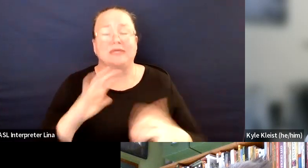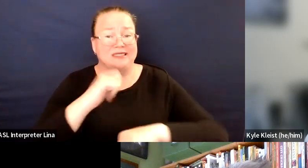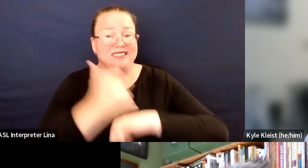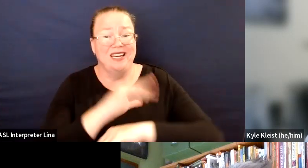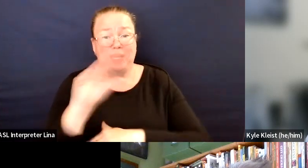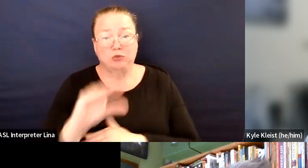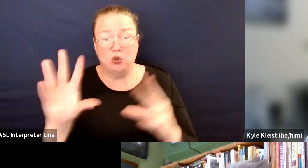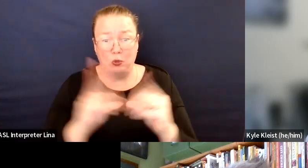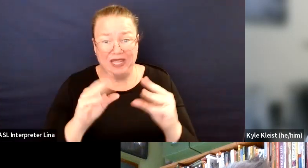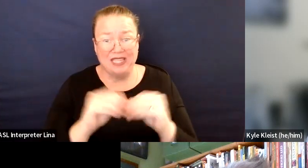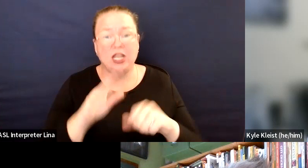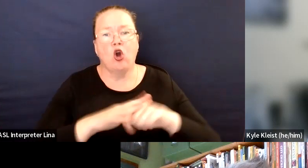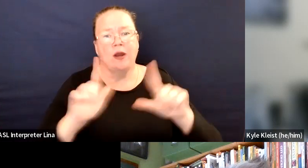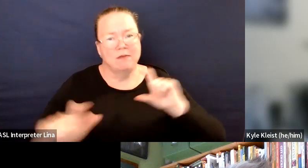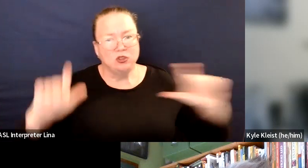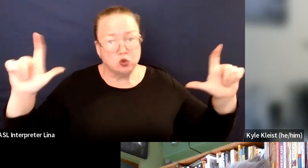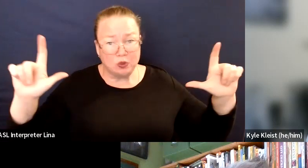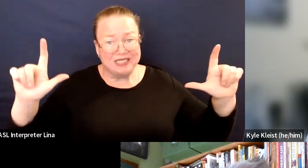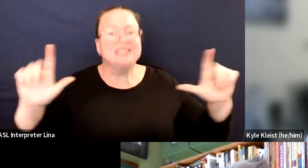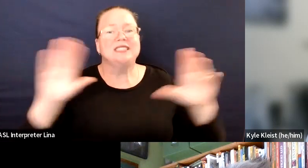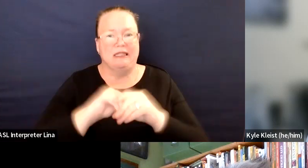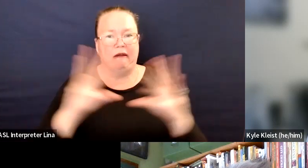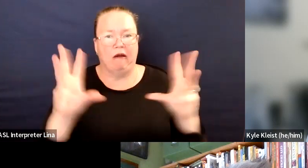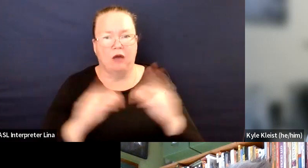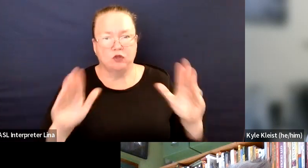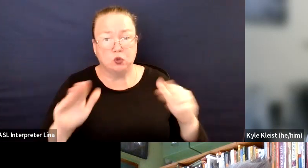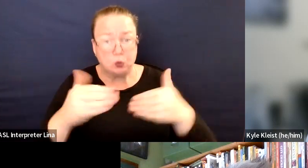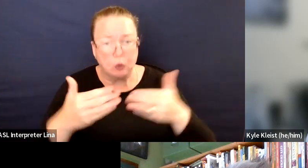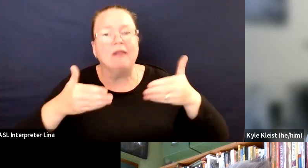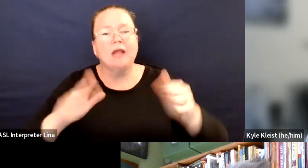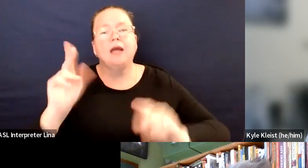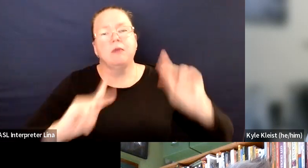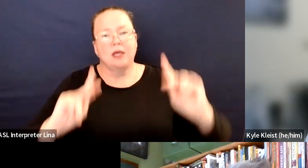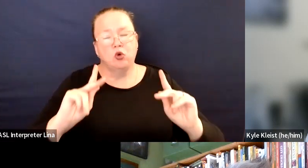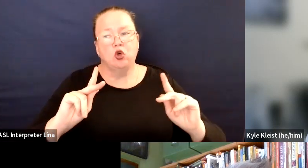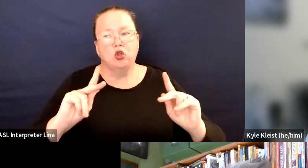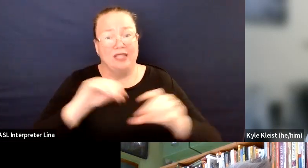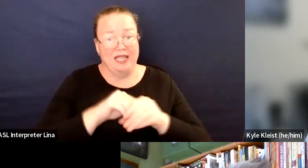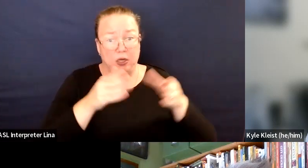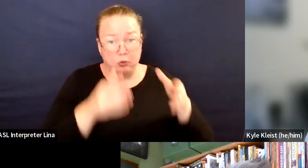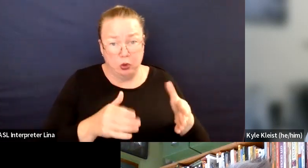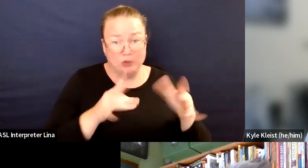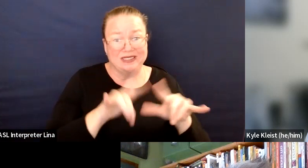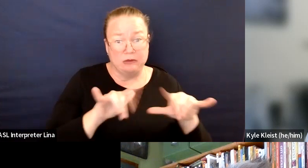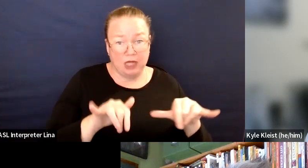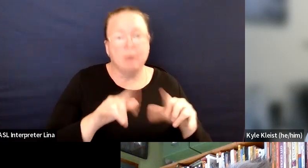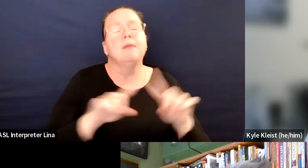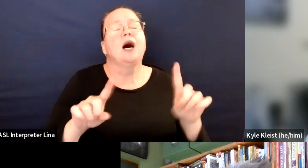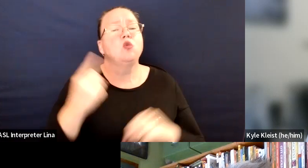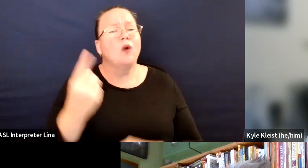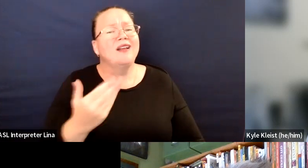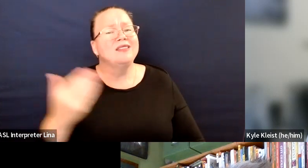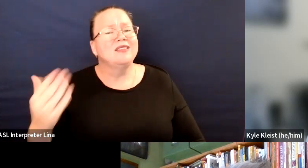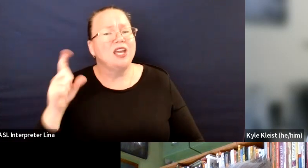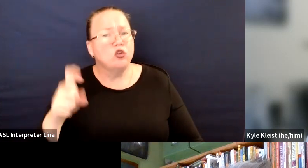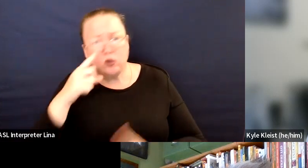Zoom meeting on a big screen in your conference room, and then allowing people there in person as well. The one thing though you might want